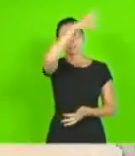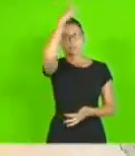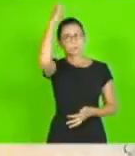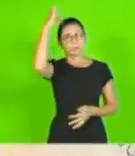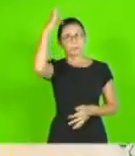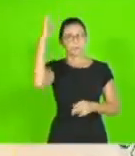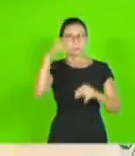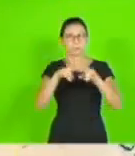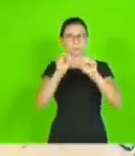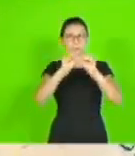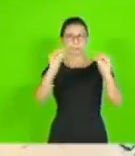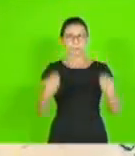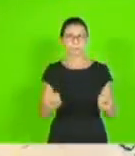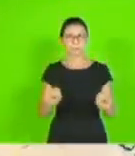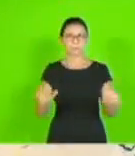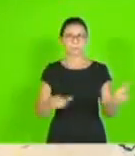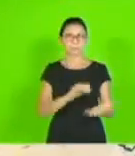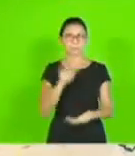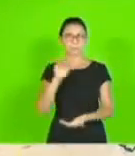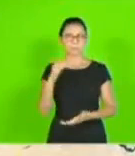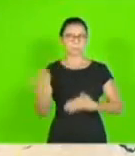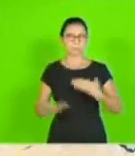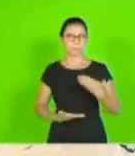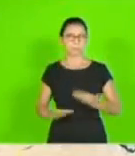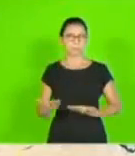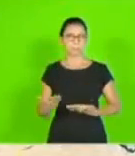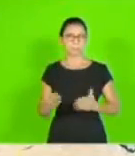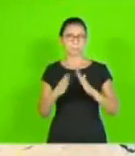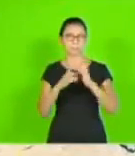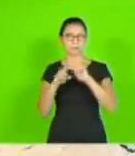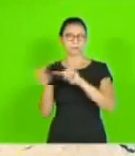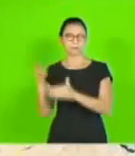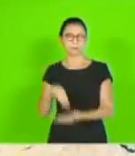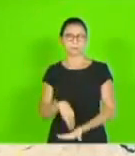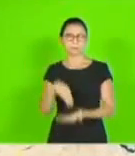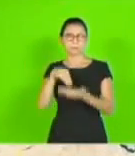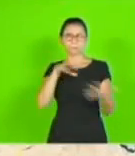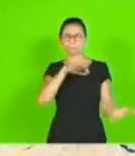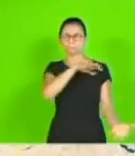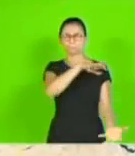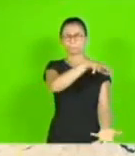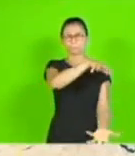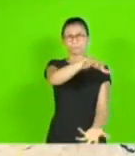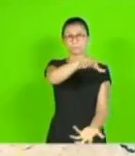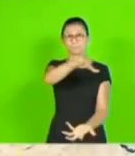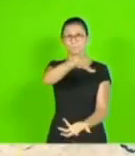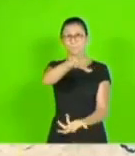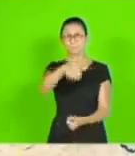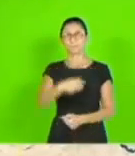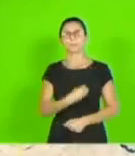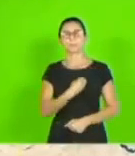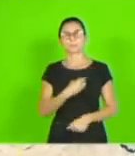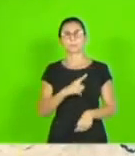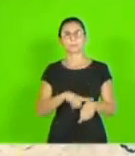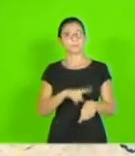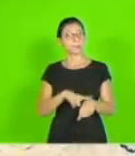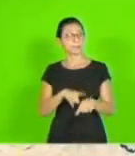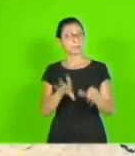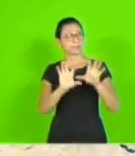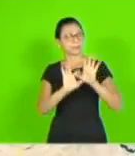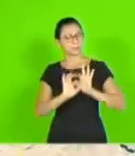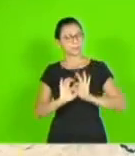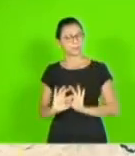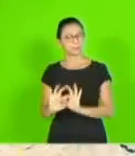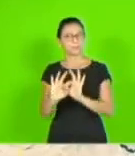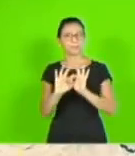spirit. Through the system that we have of transmission via satellite, all of the members of